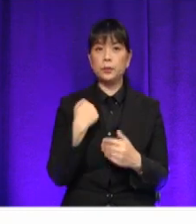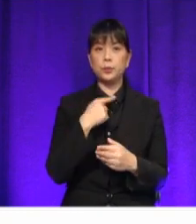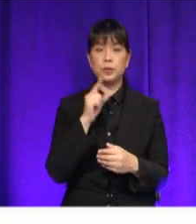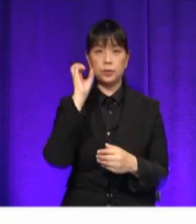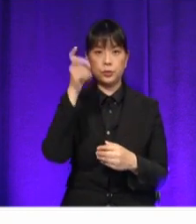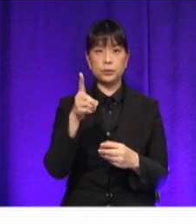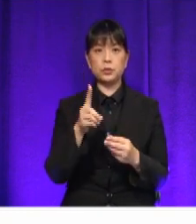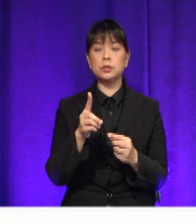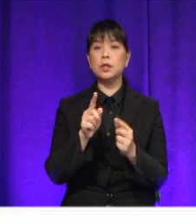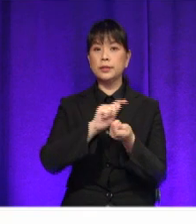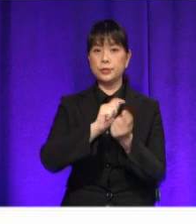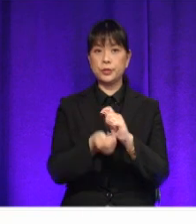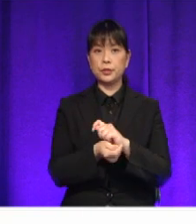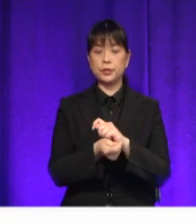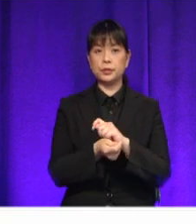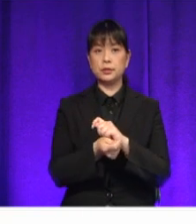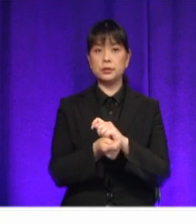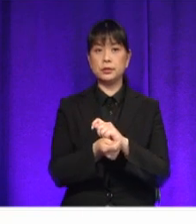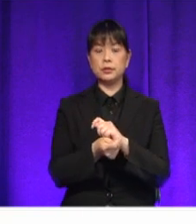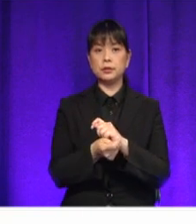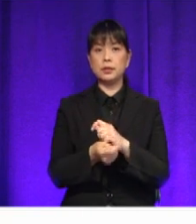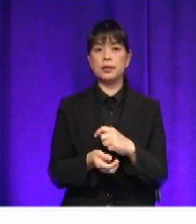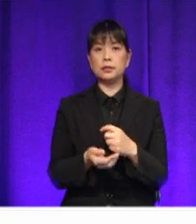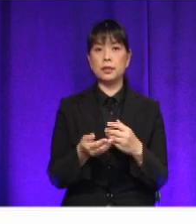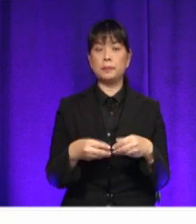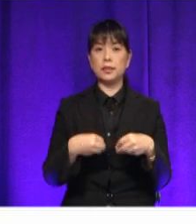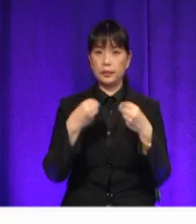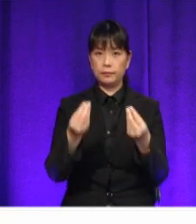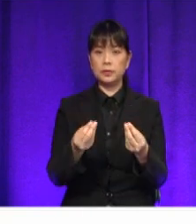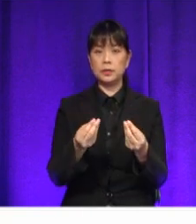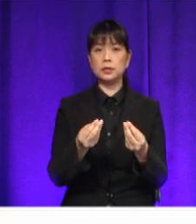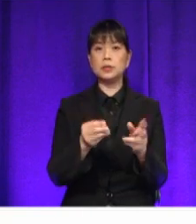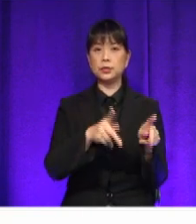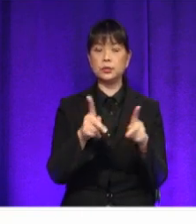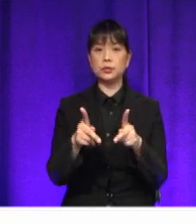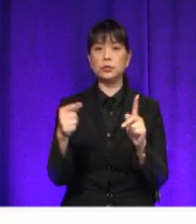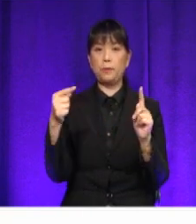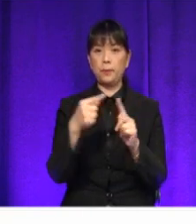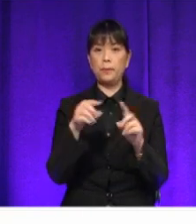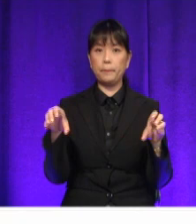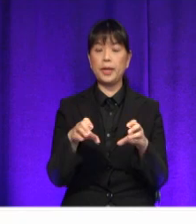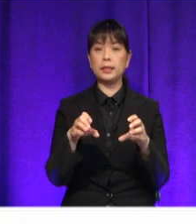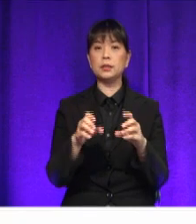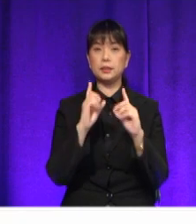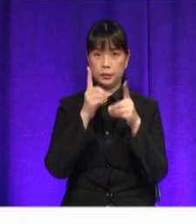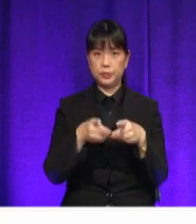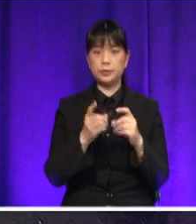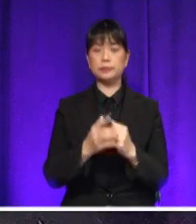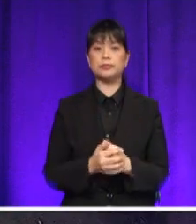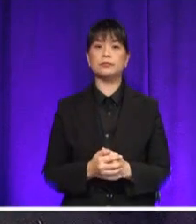all that and let the kids make the decision on how to improve the school. Now there's an idea.